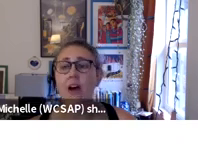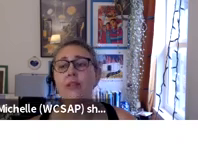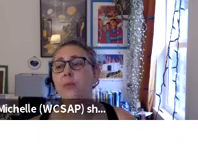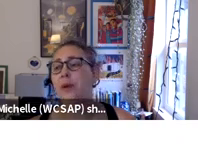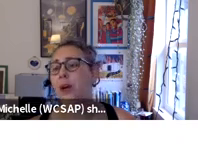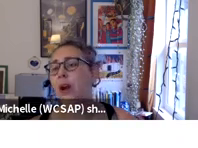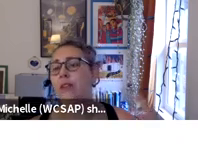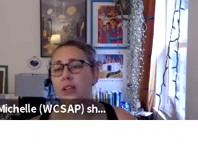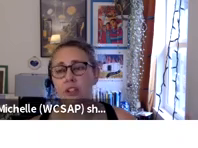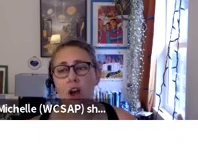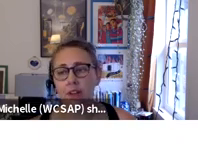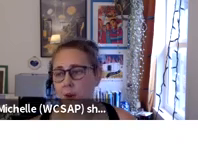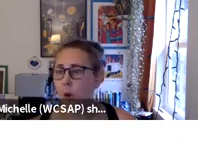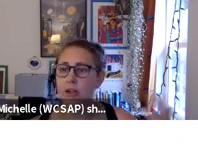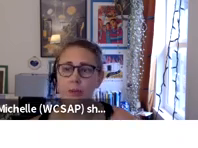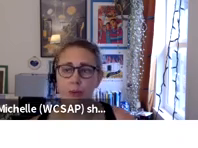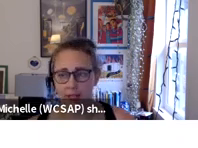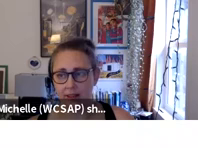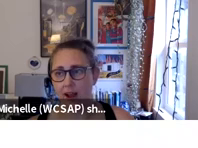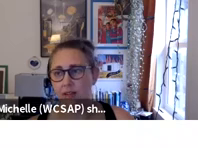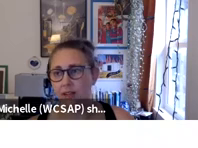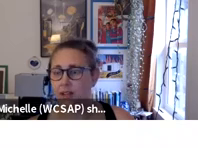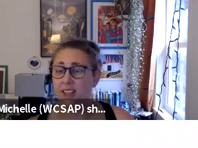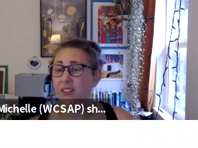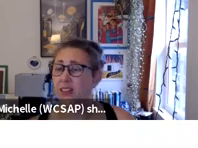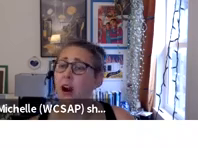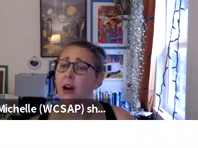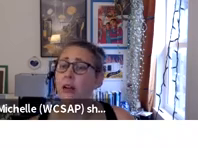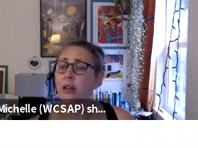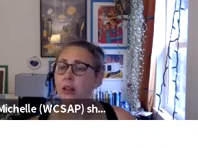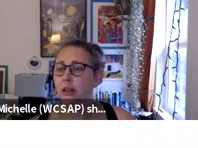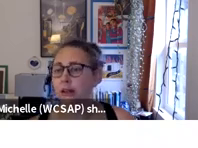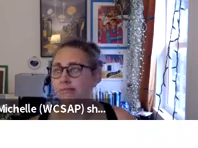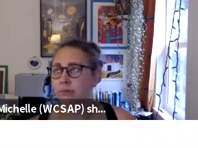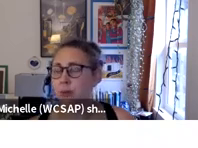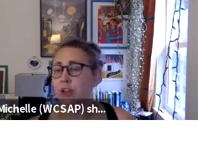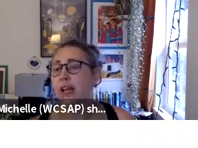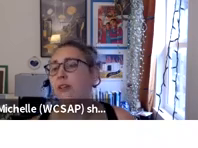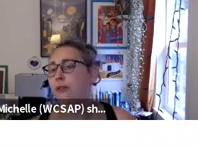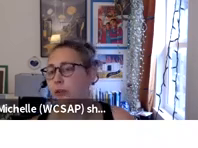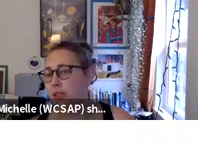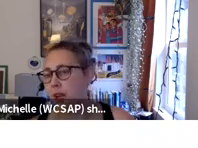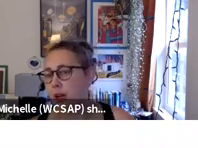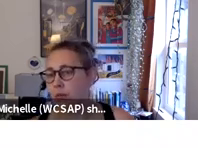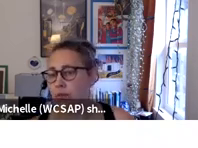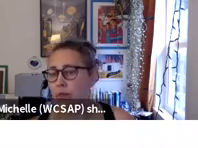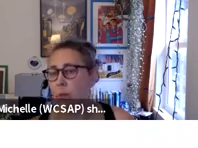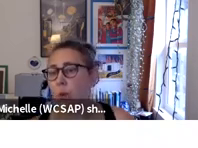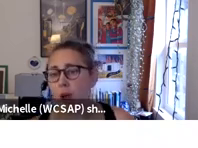just allow them to pick whatever they saw that they wanted to bring in the house as kind of their, to make sure they had food that